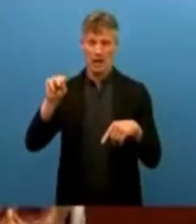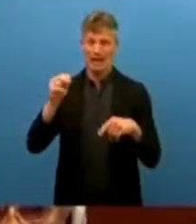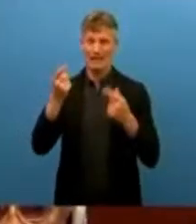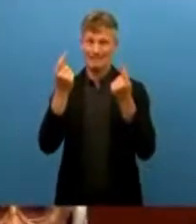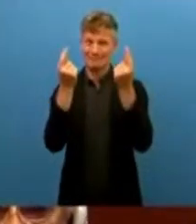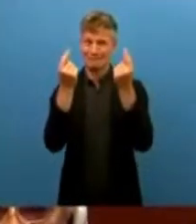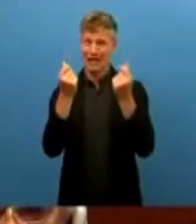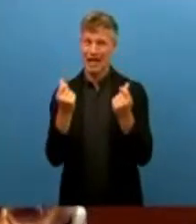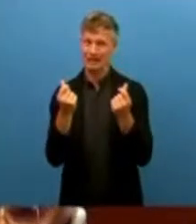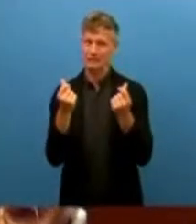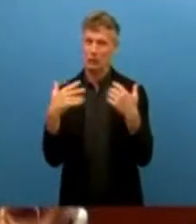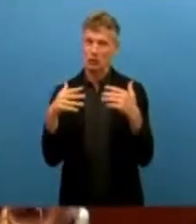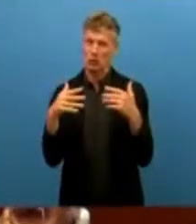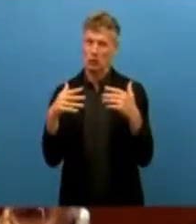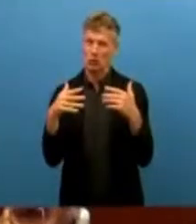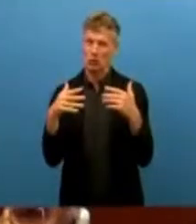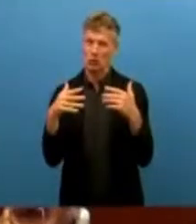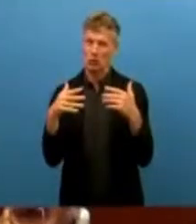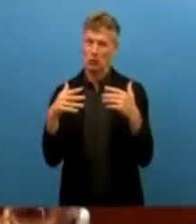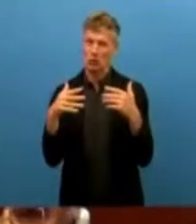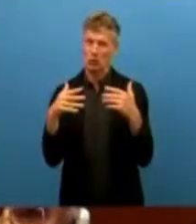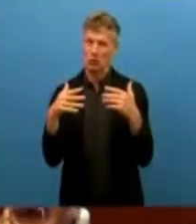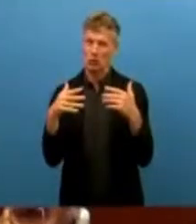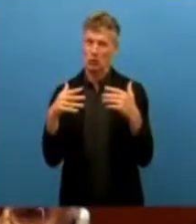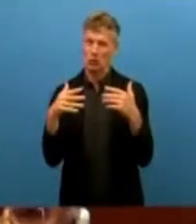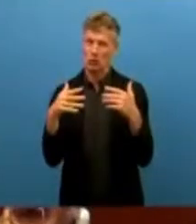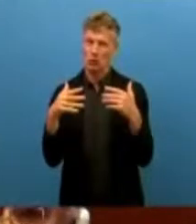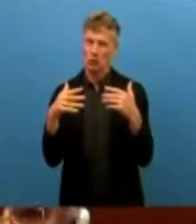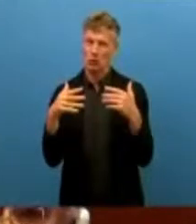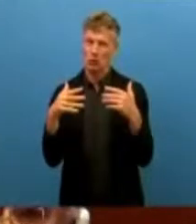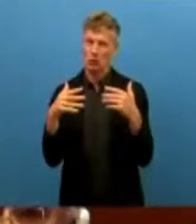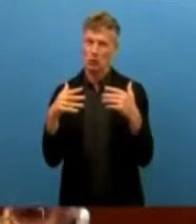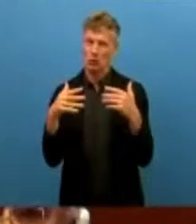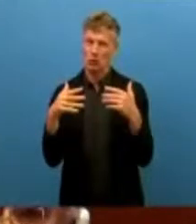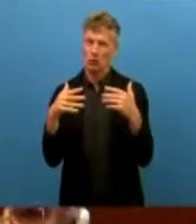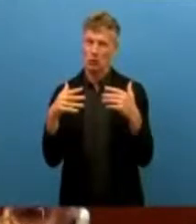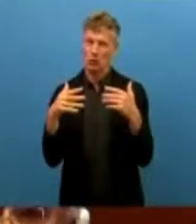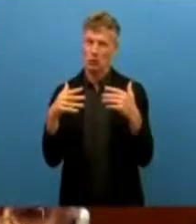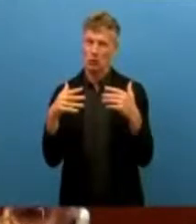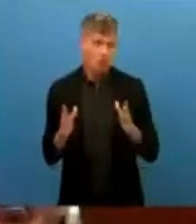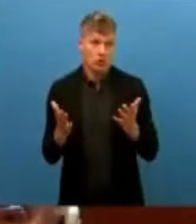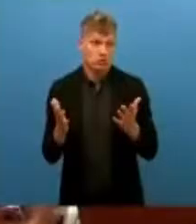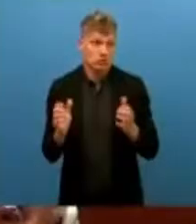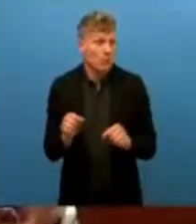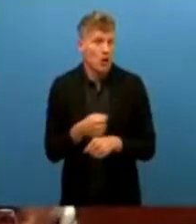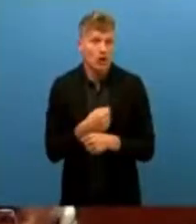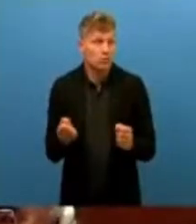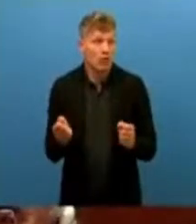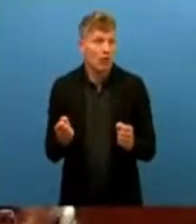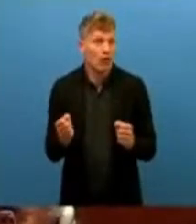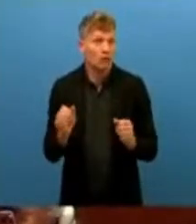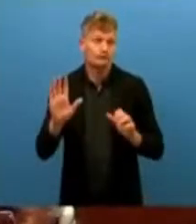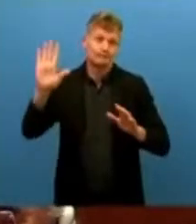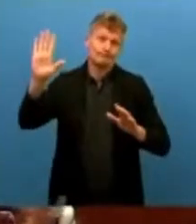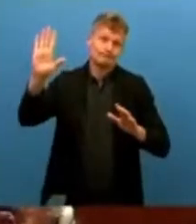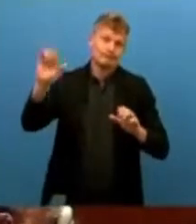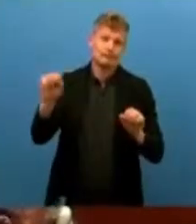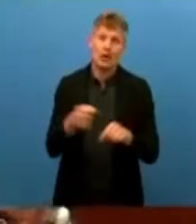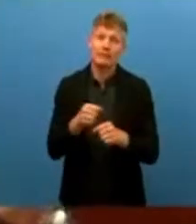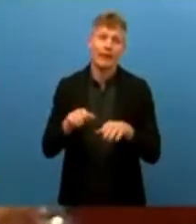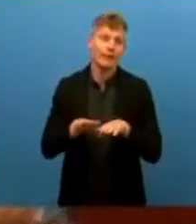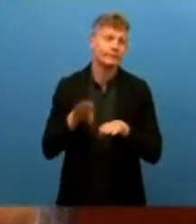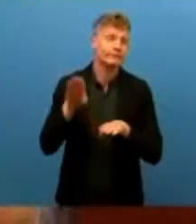experienced at the moment. But I encourage that this is not a reason not to take the next steps. We must use the principles